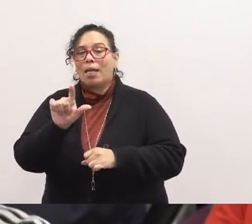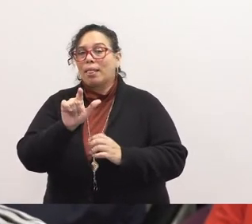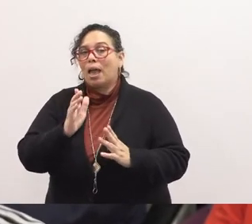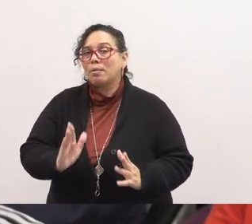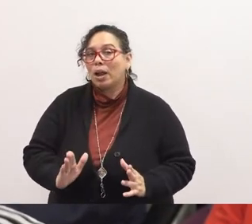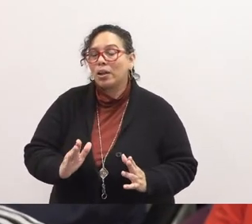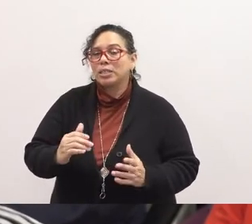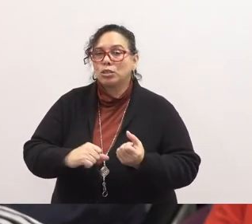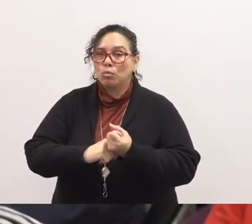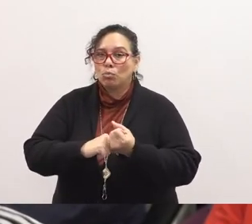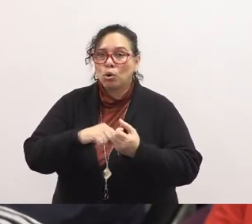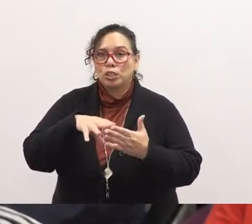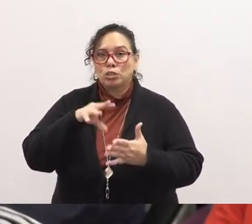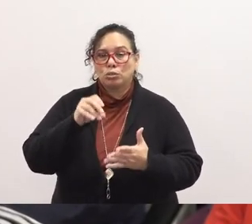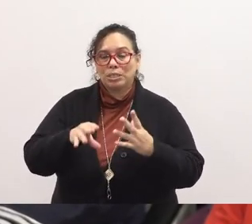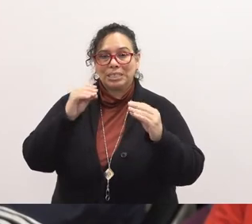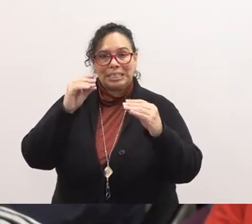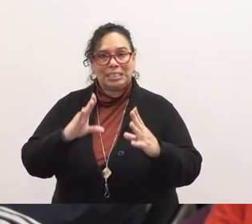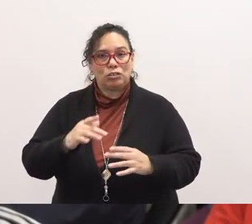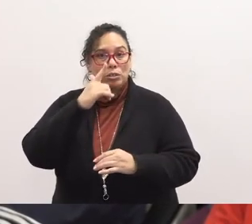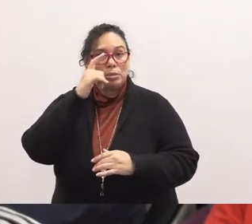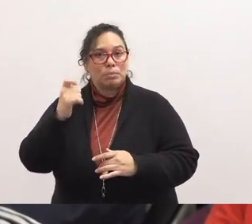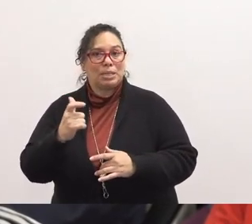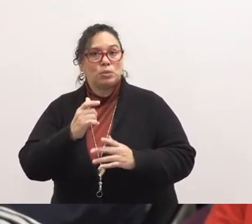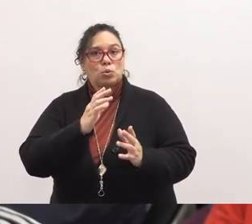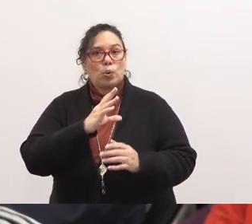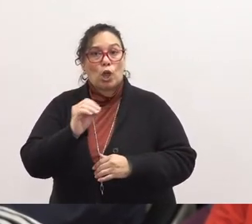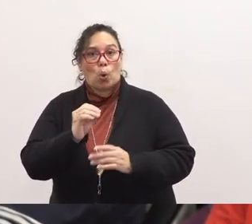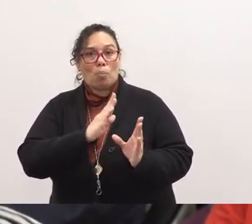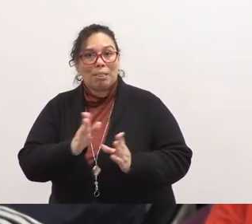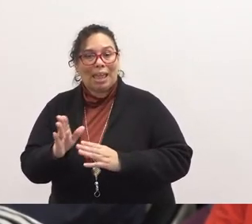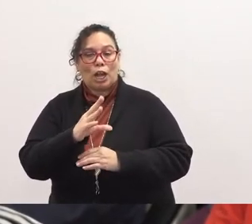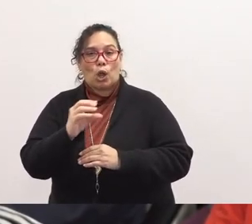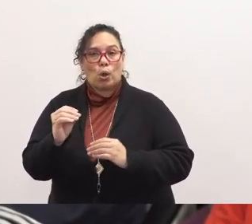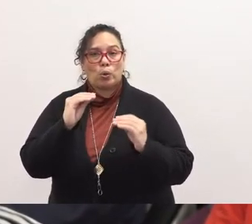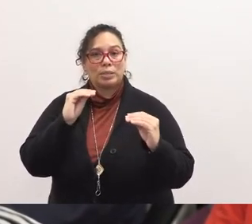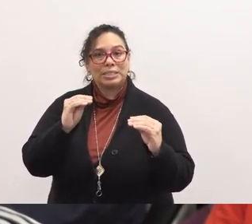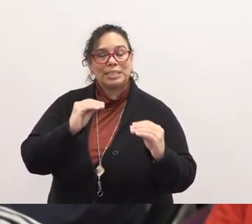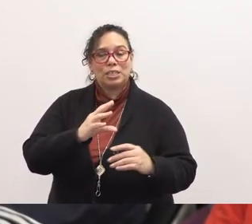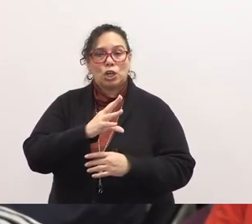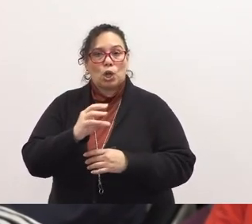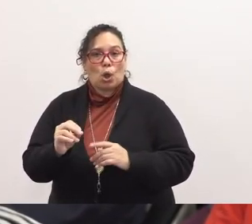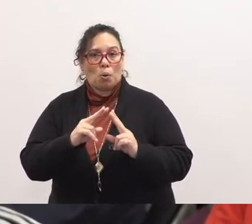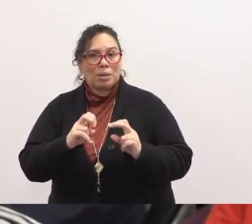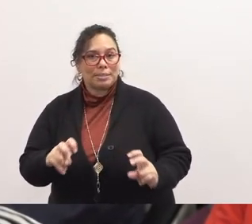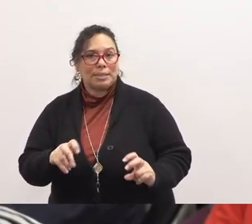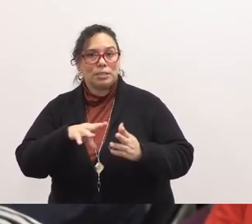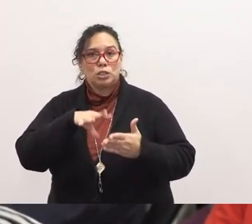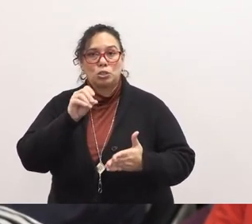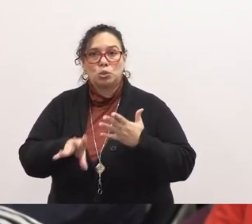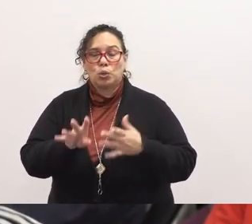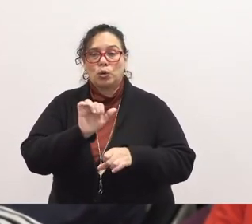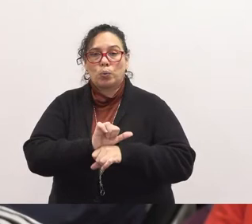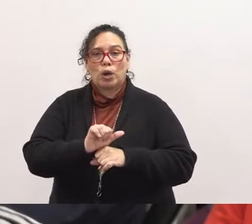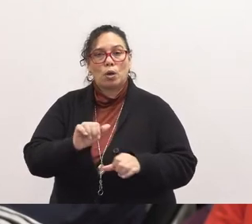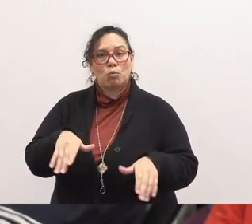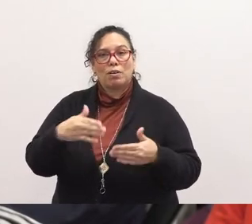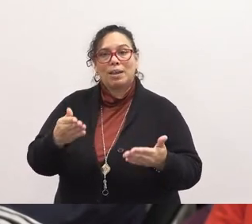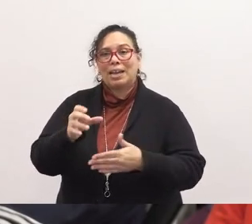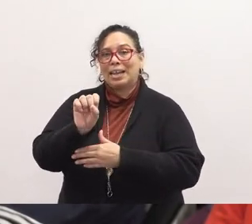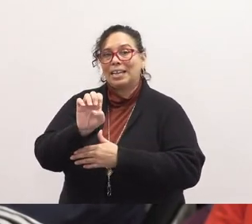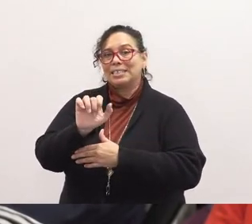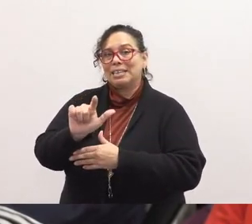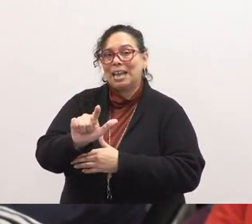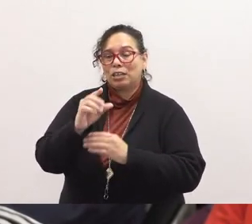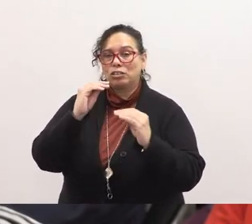however, support students and teachers because we co-plan, co-teach, and co-assess student work. We provide SEL instruction,